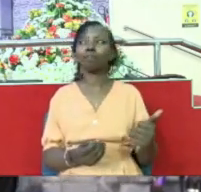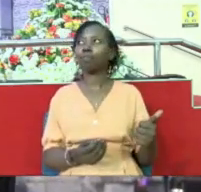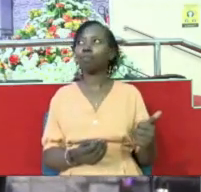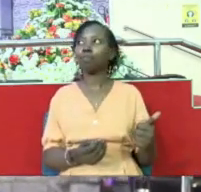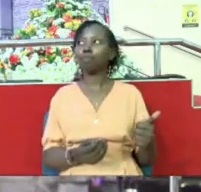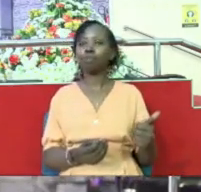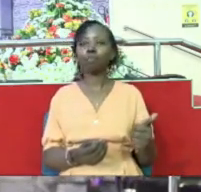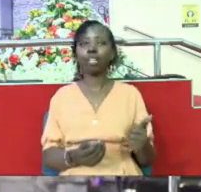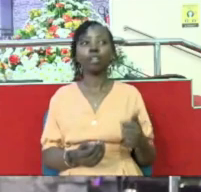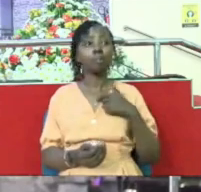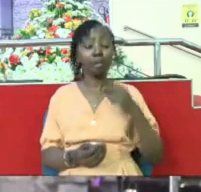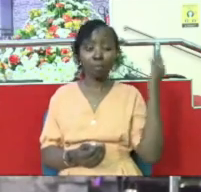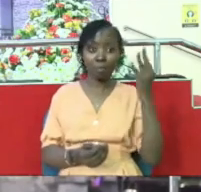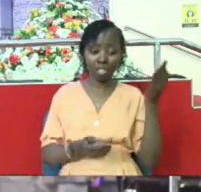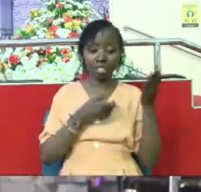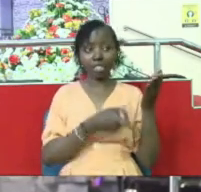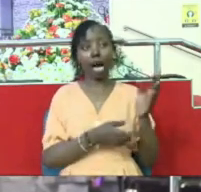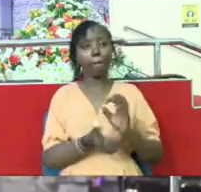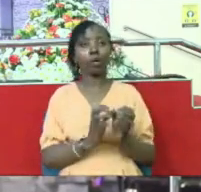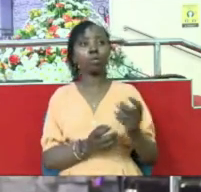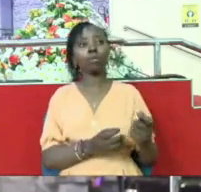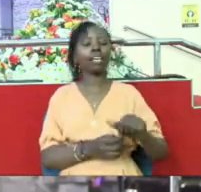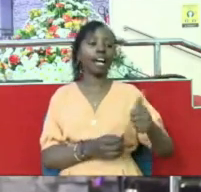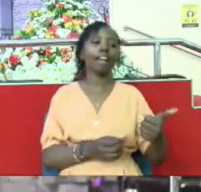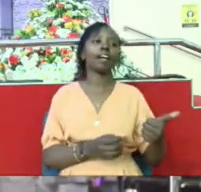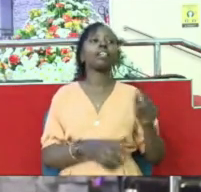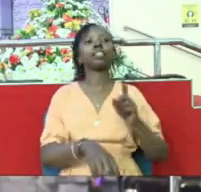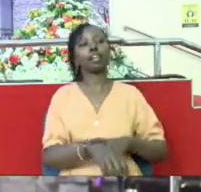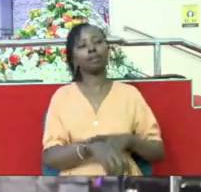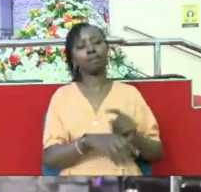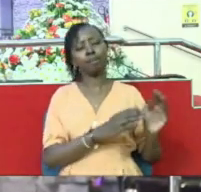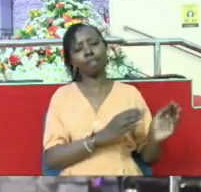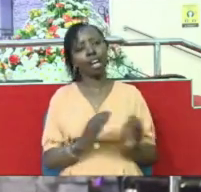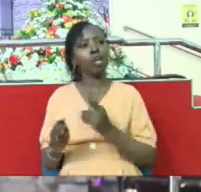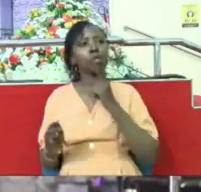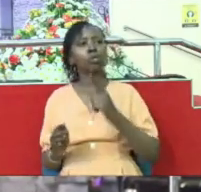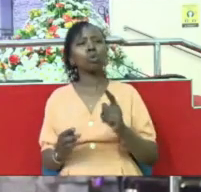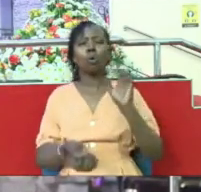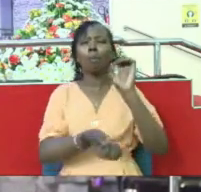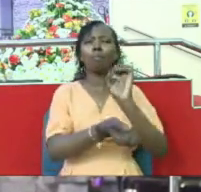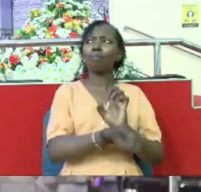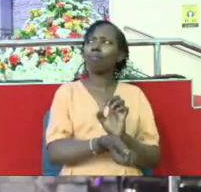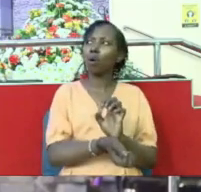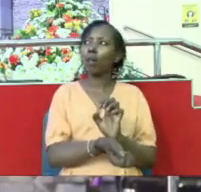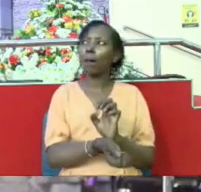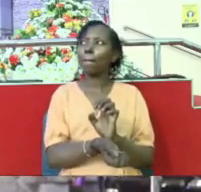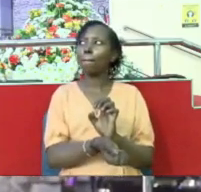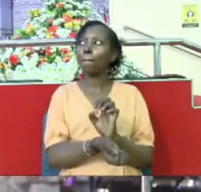That's for another day. Now, Paul, they are suspicious. And we need to understand the